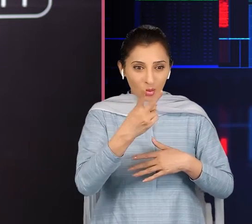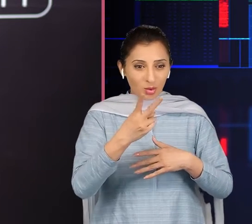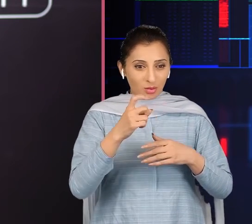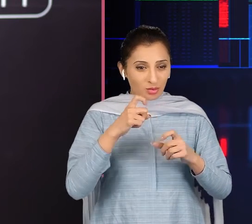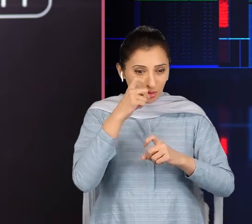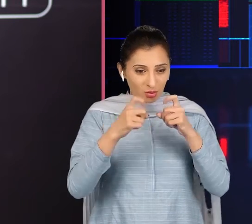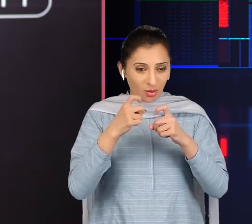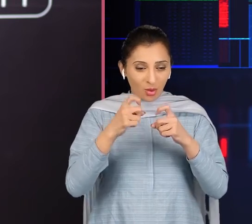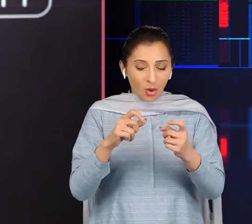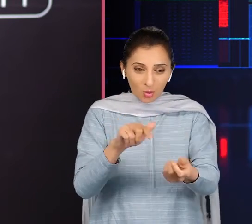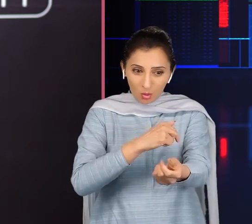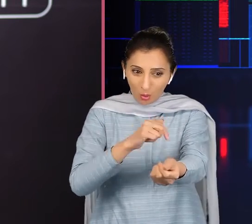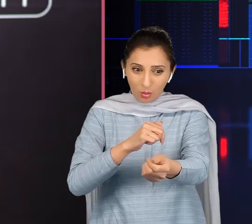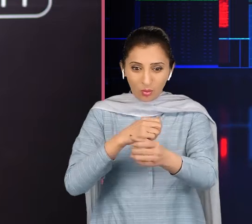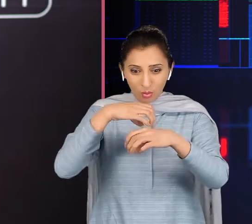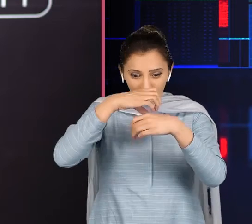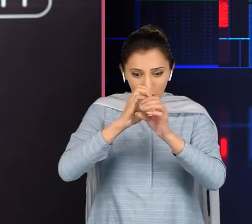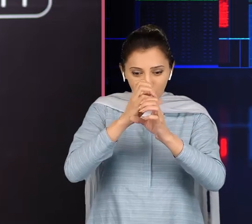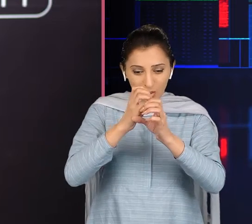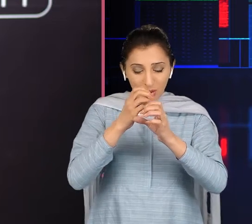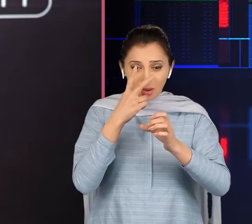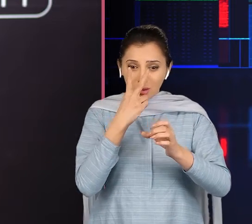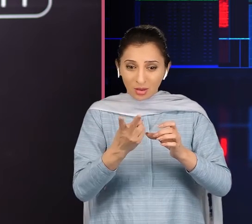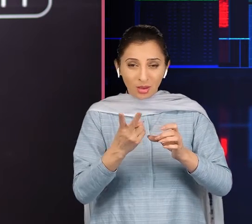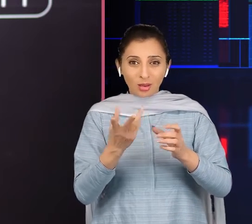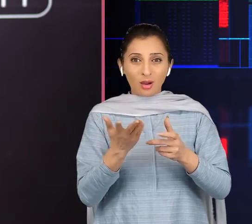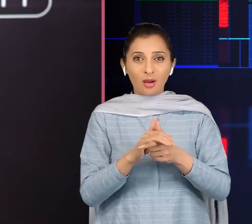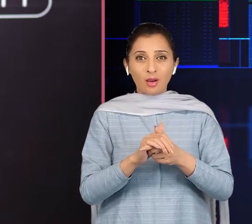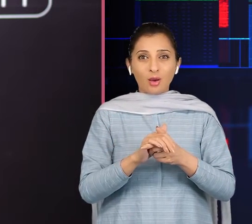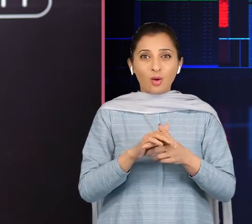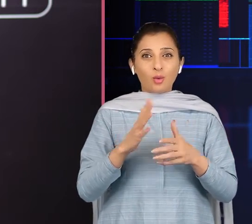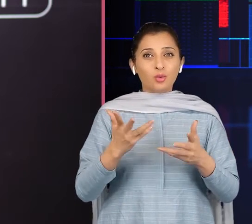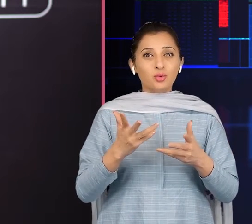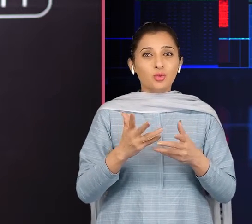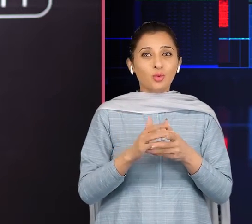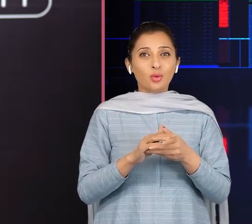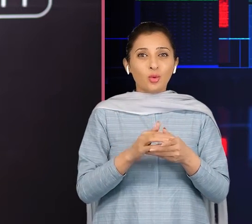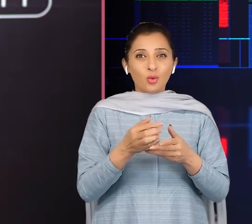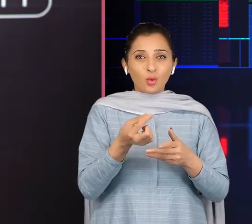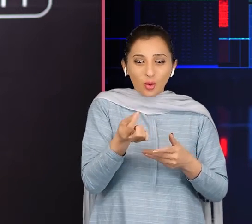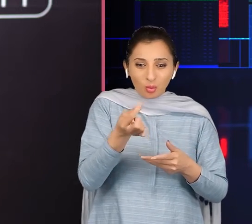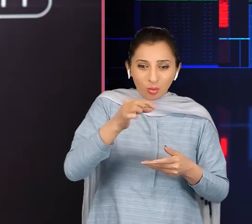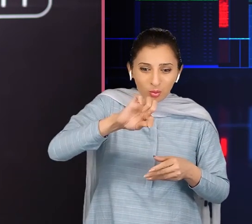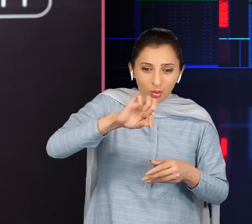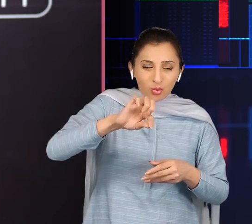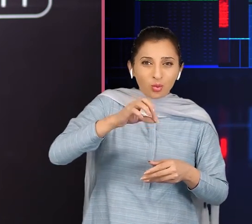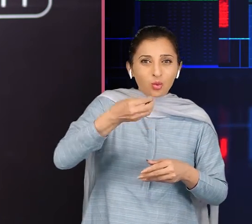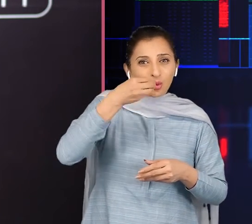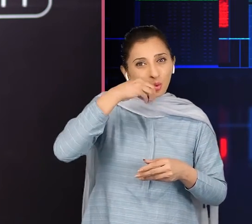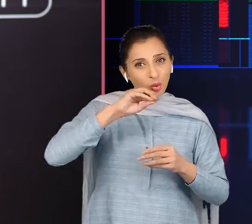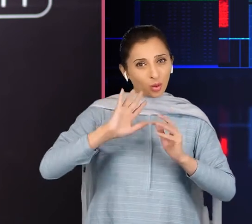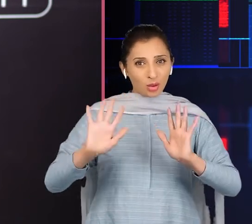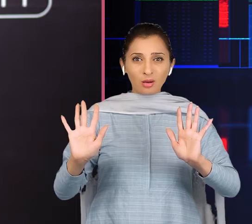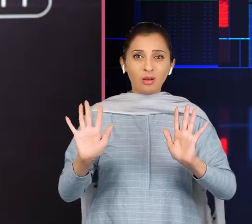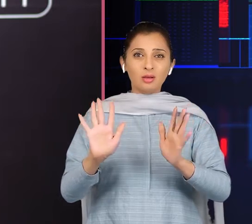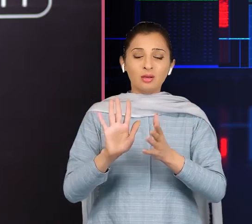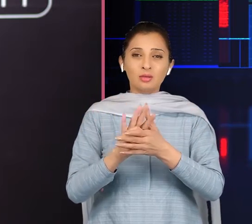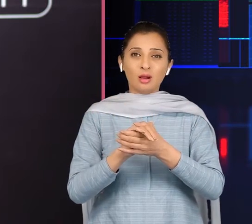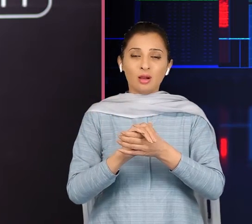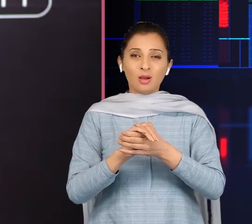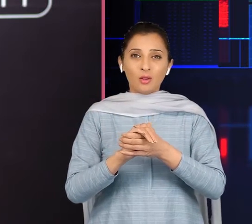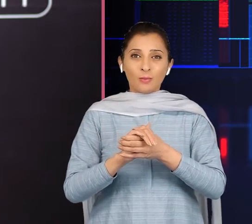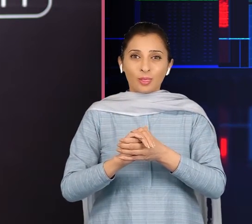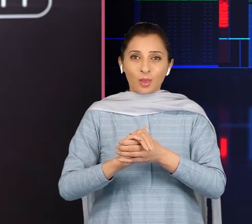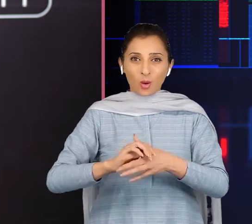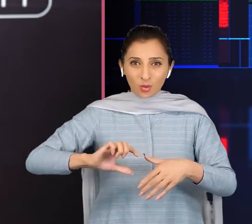And her blood profiles, they were horrible. She had ingested maybe a poisonous animal. And